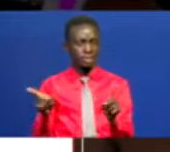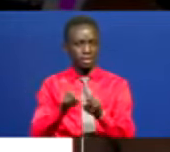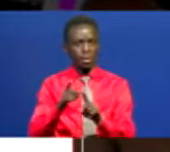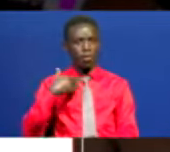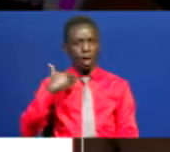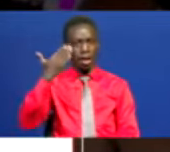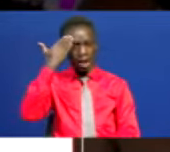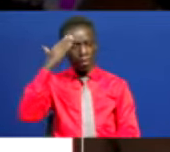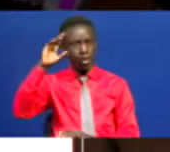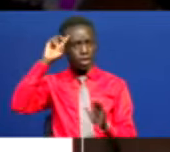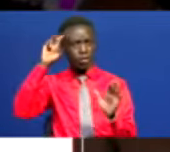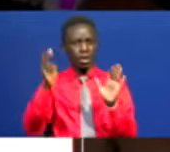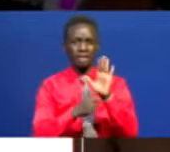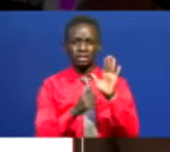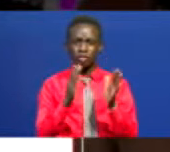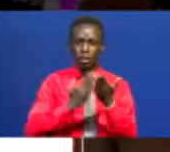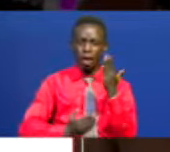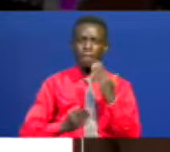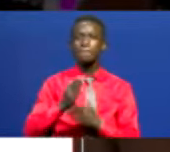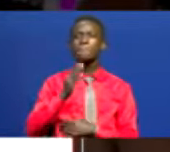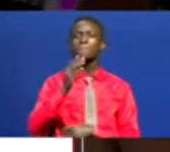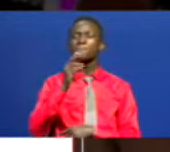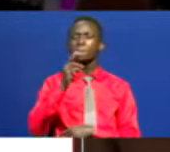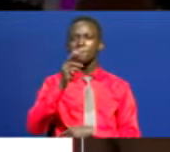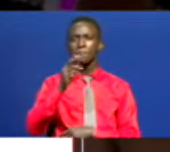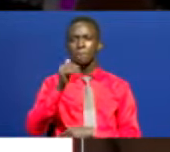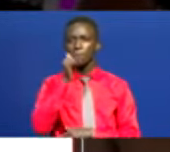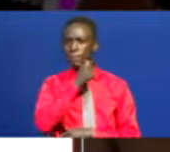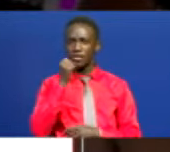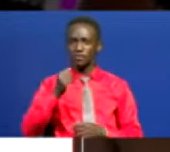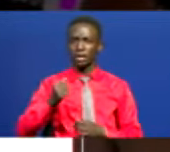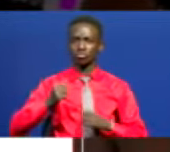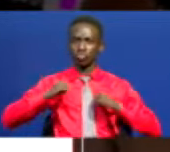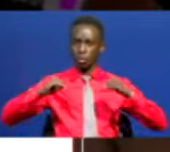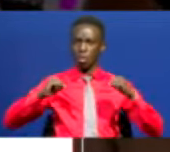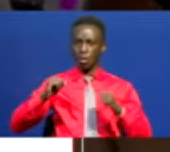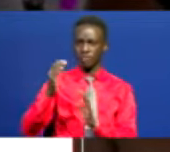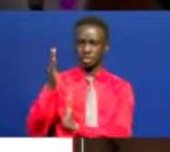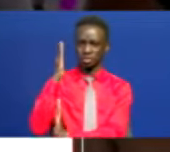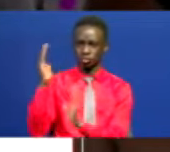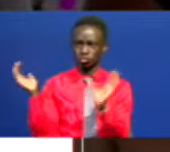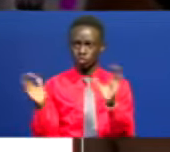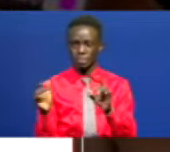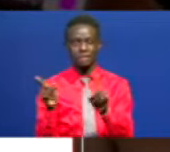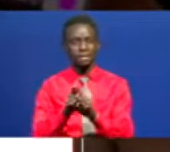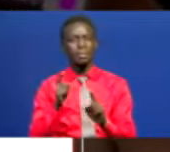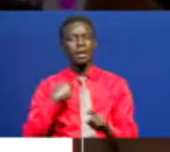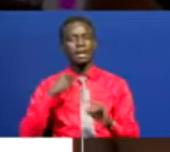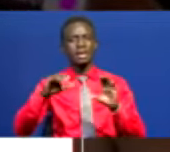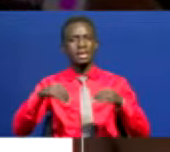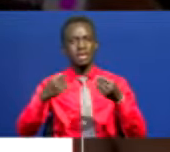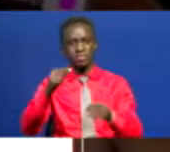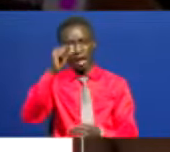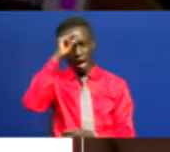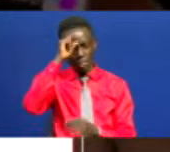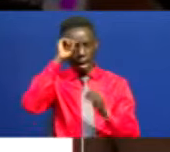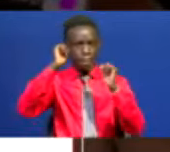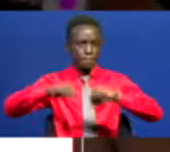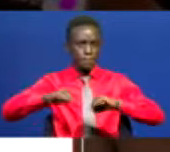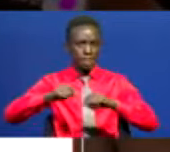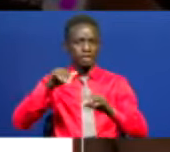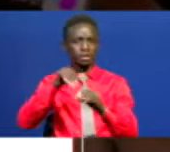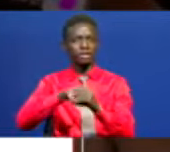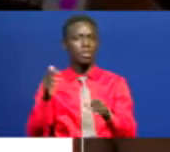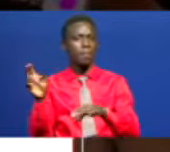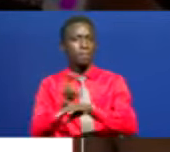security officers by the general public and also to facilitate the government's ability to monitor and